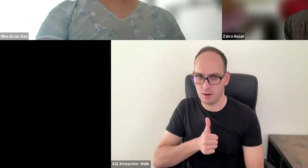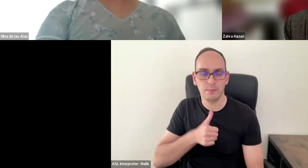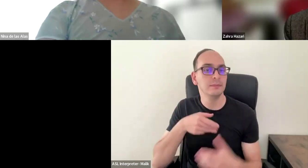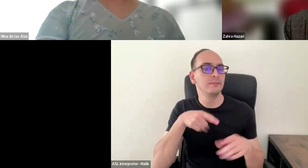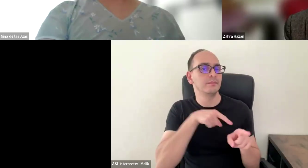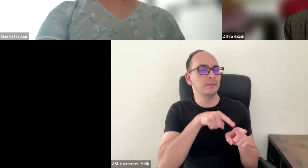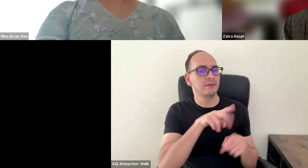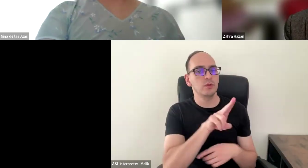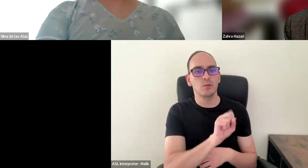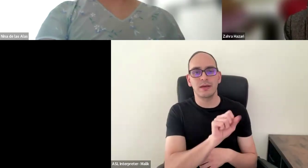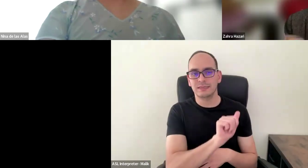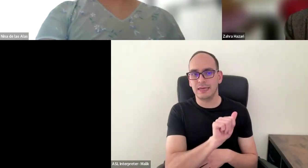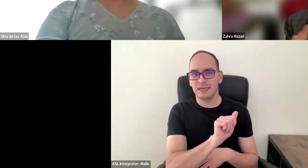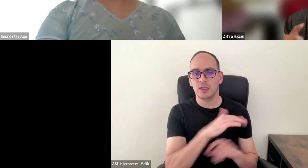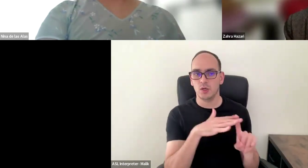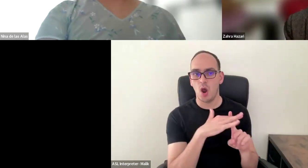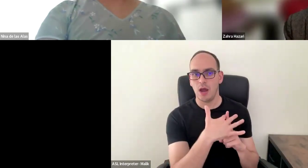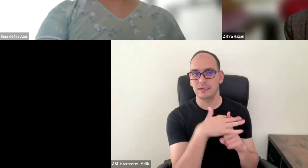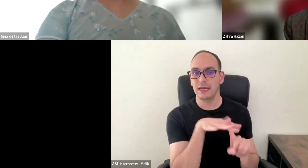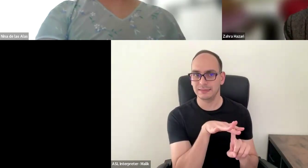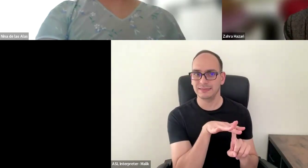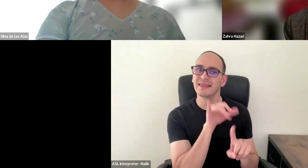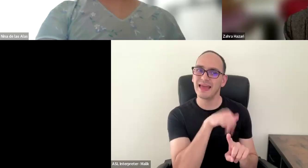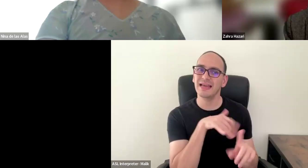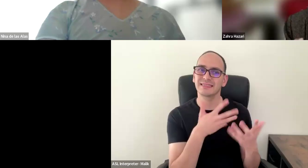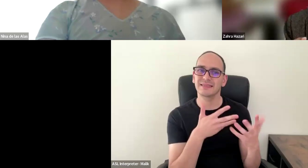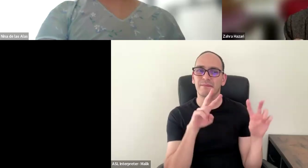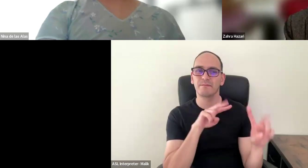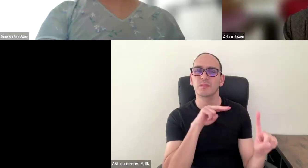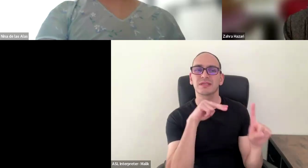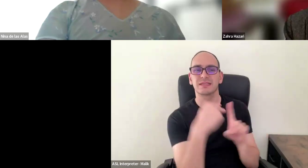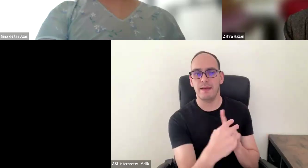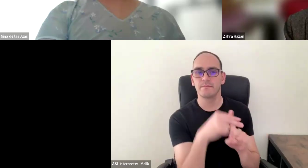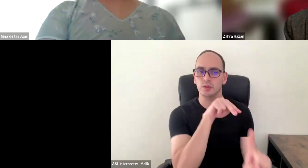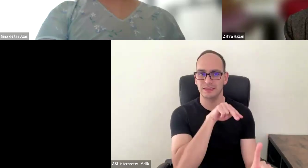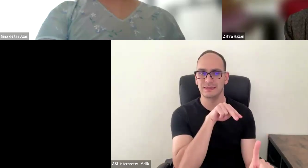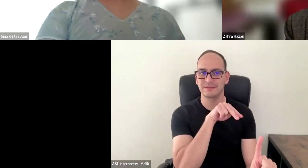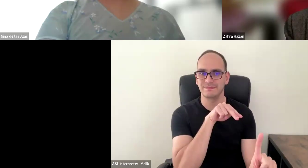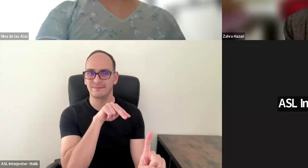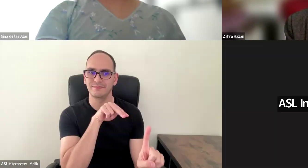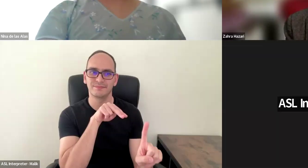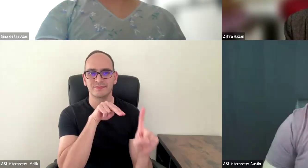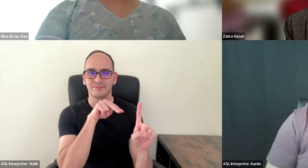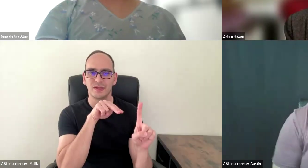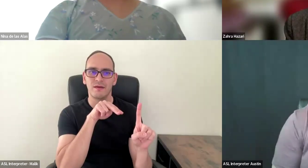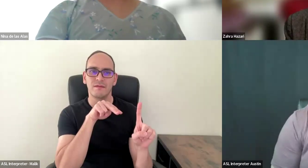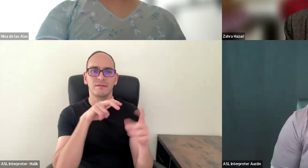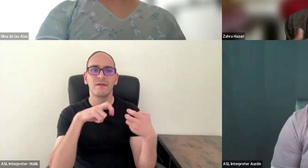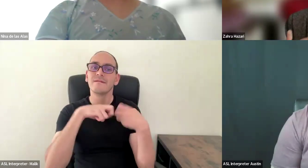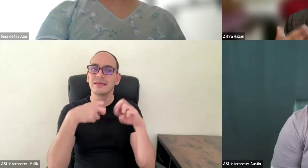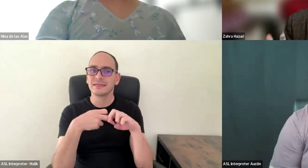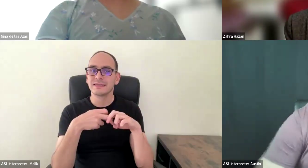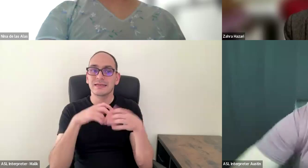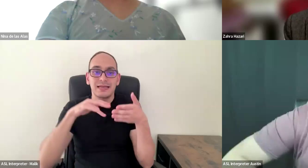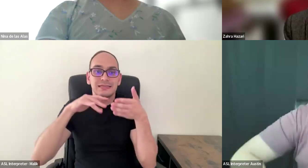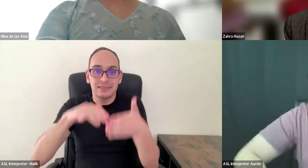the US context, that might be like sort of certain perceptions of physics as a discipline. But